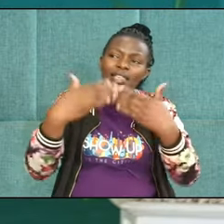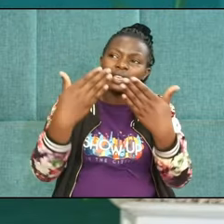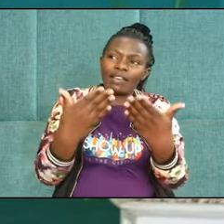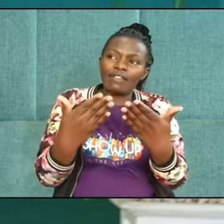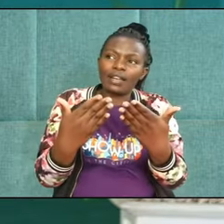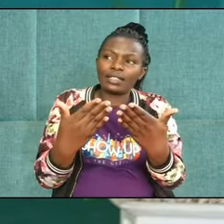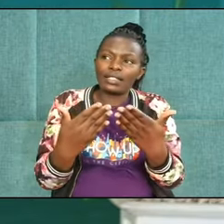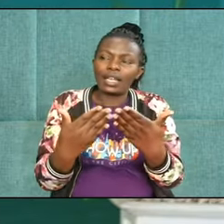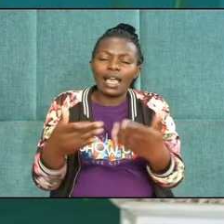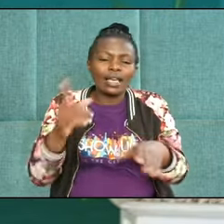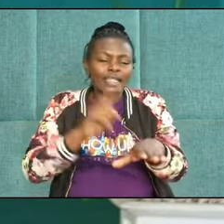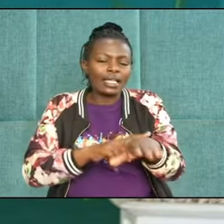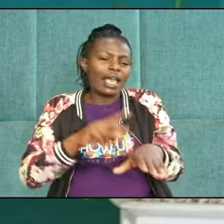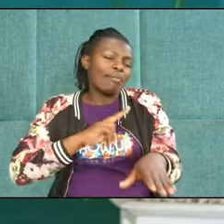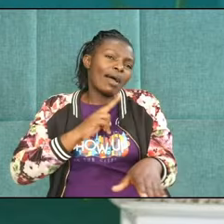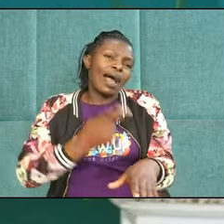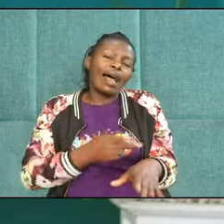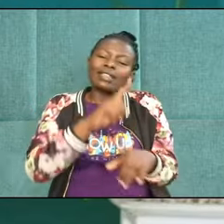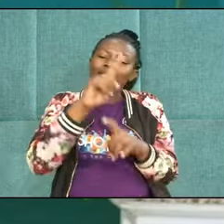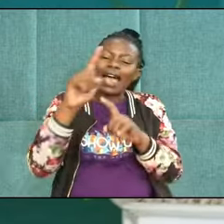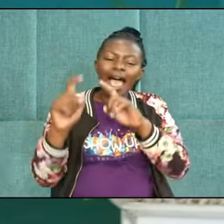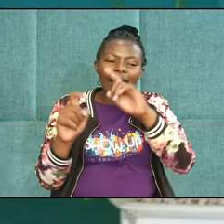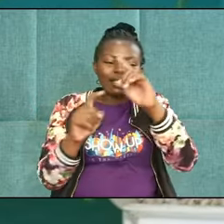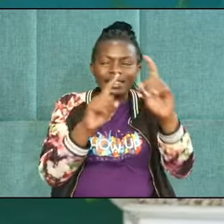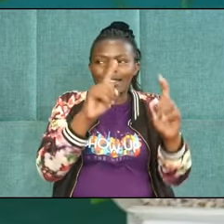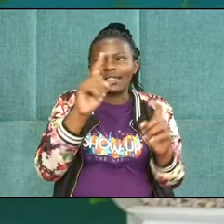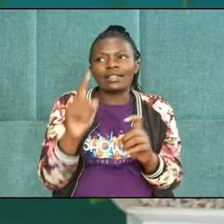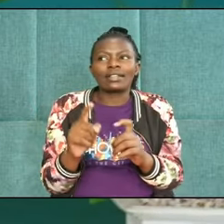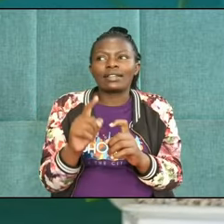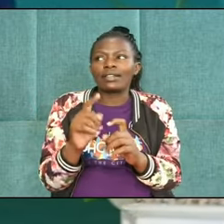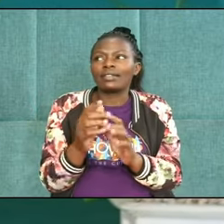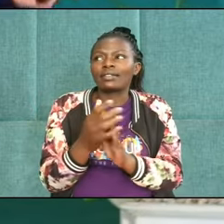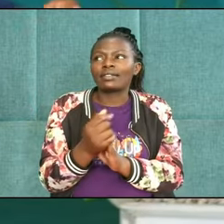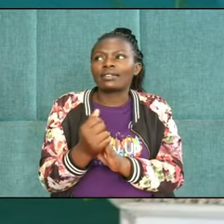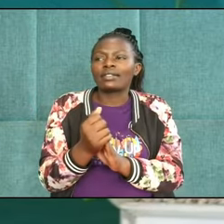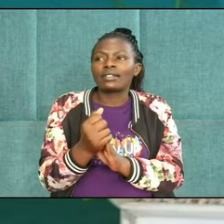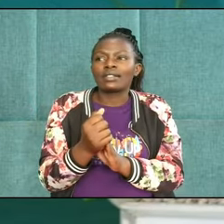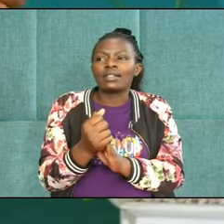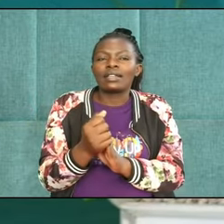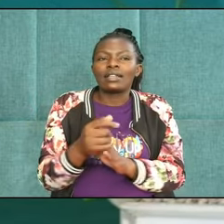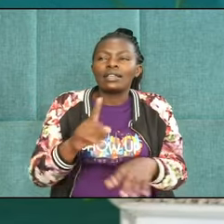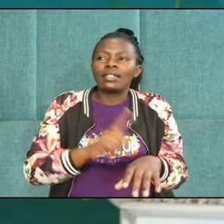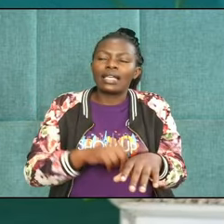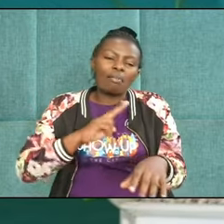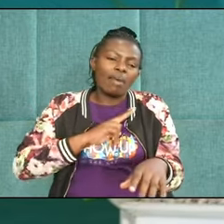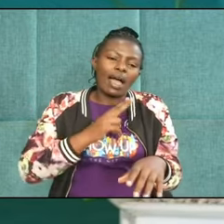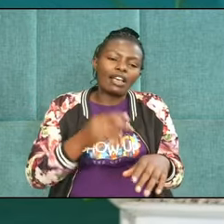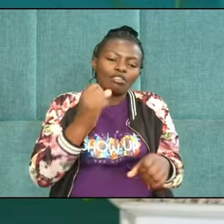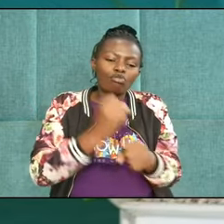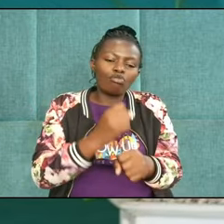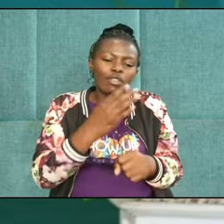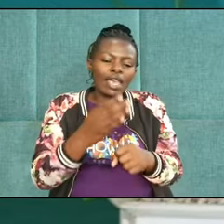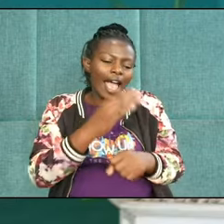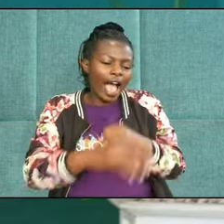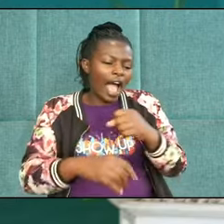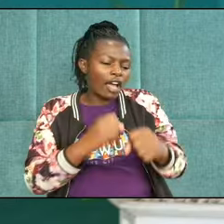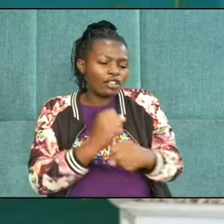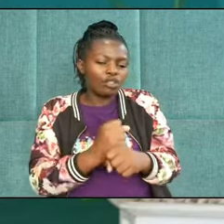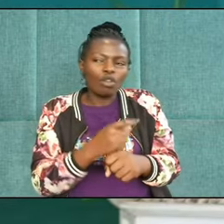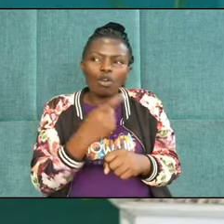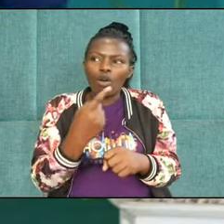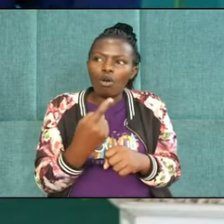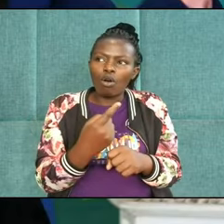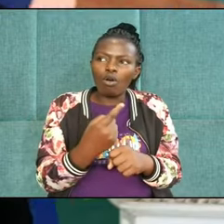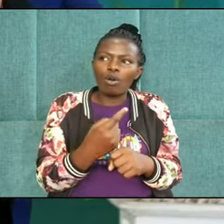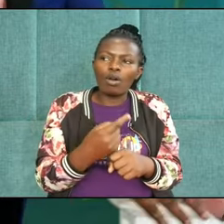that when we ask, when we do the action, when we are performing the action, he says that it will